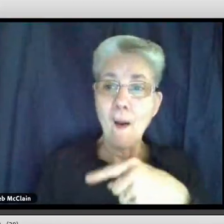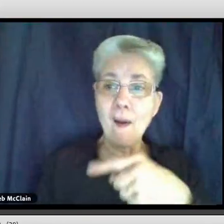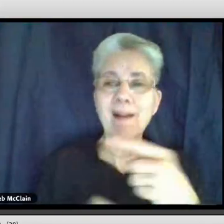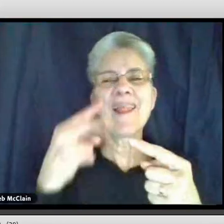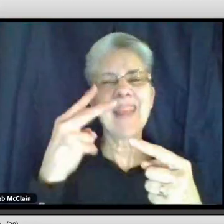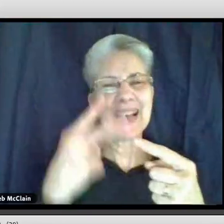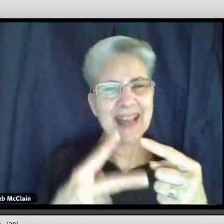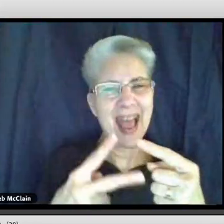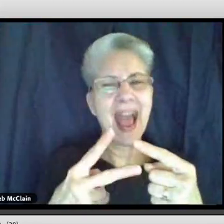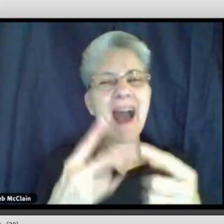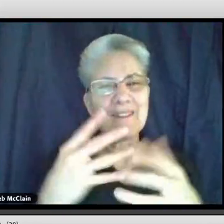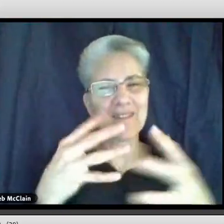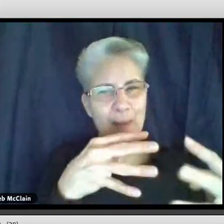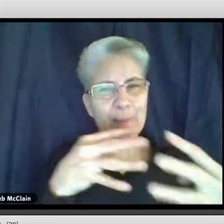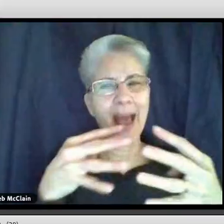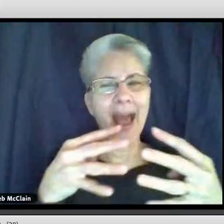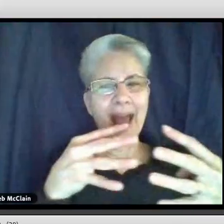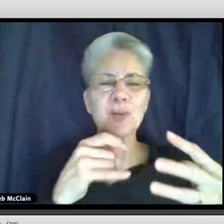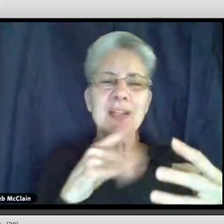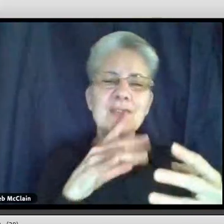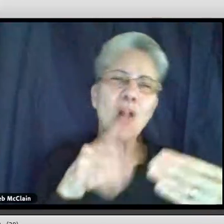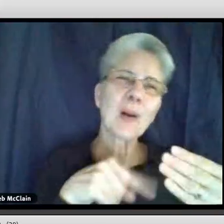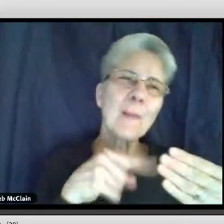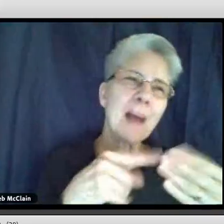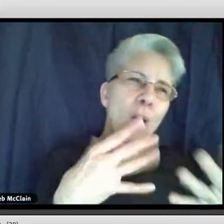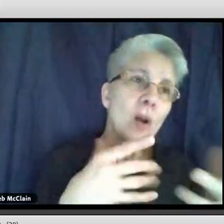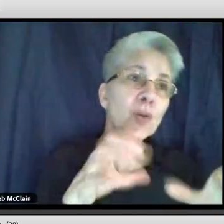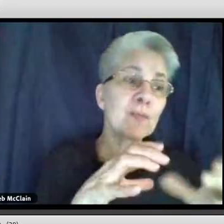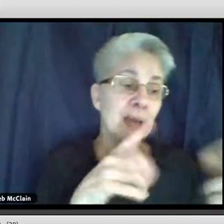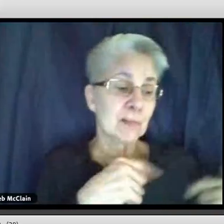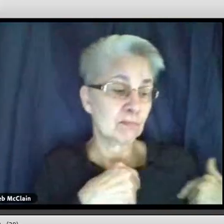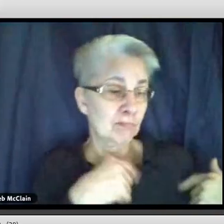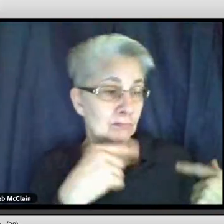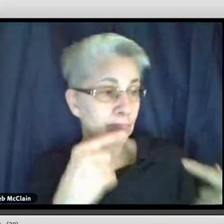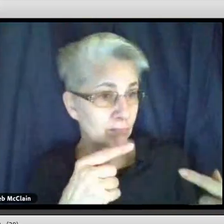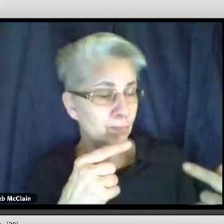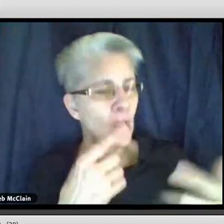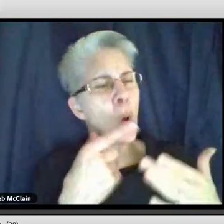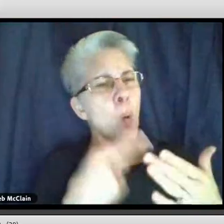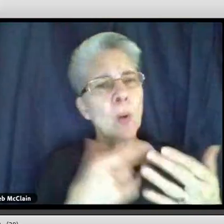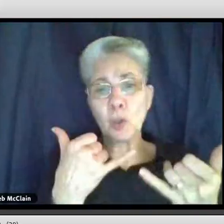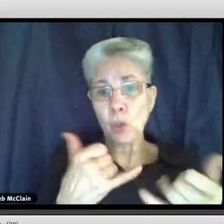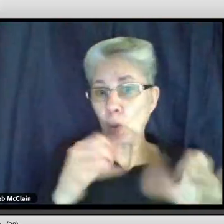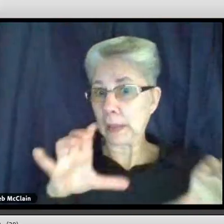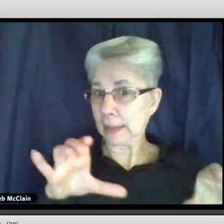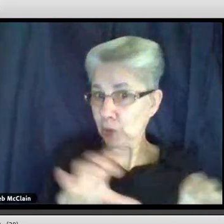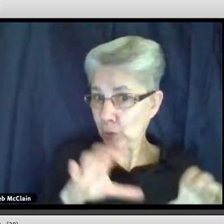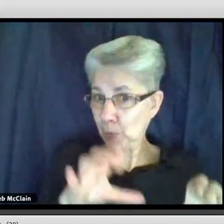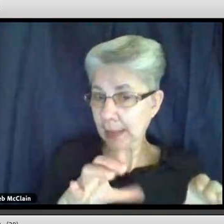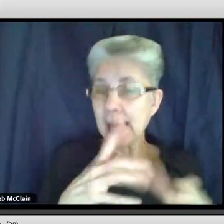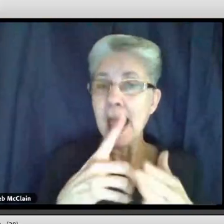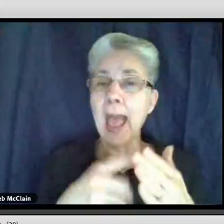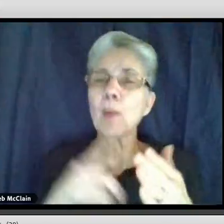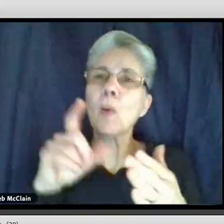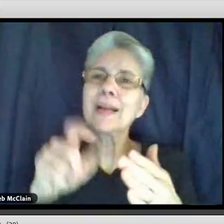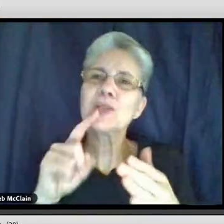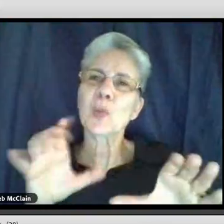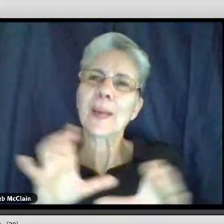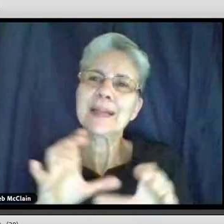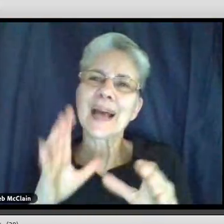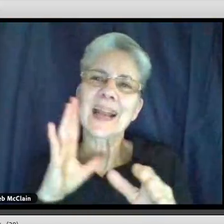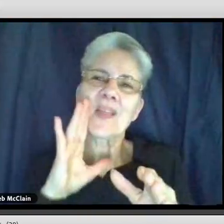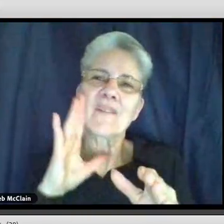of this. You need to be able to talk about what you've done, what you're currently doing, and what needs to be done in